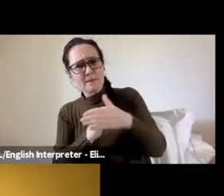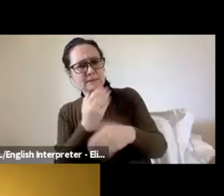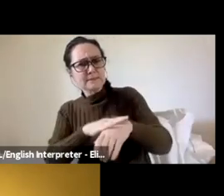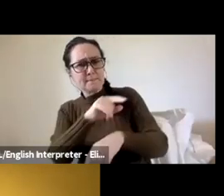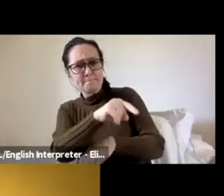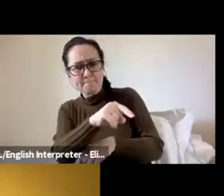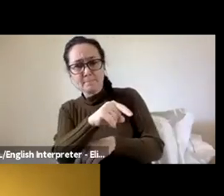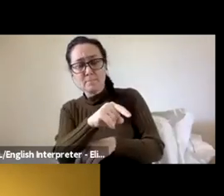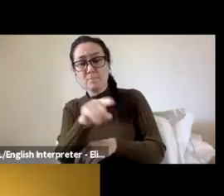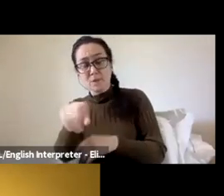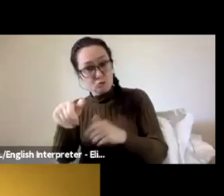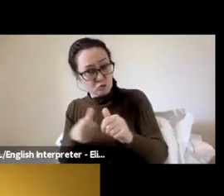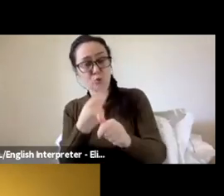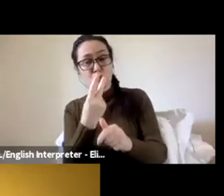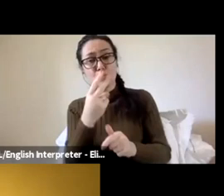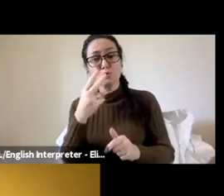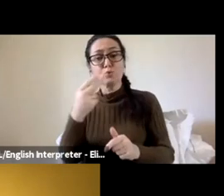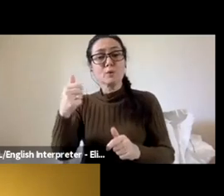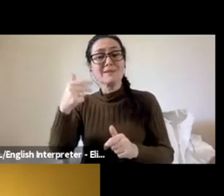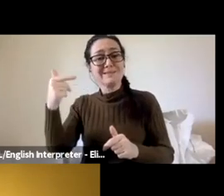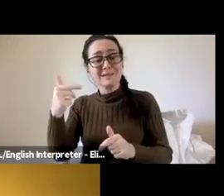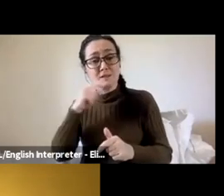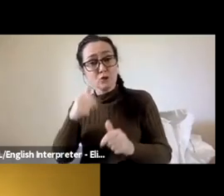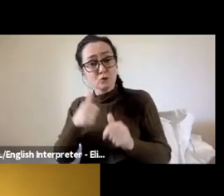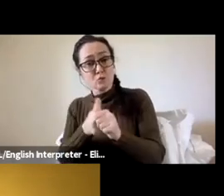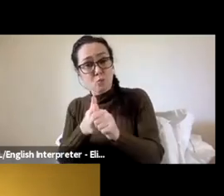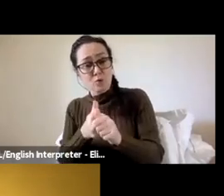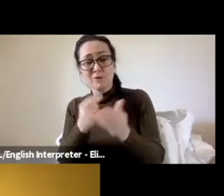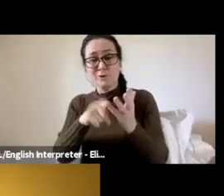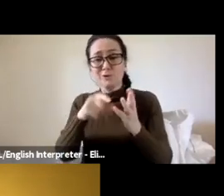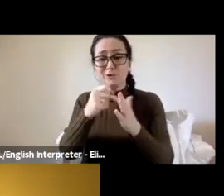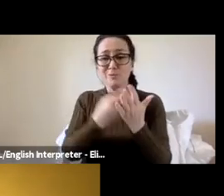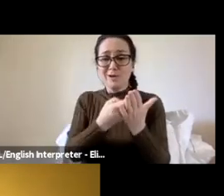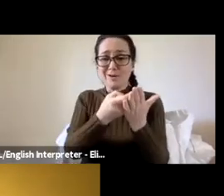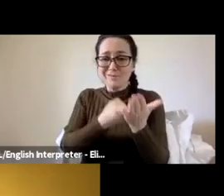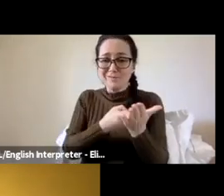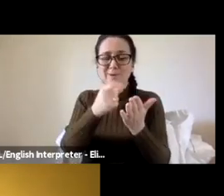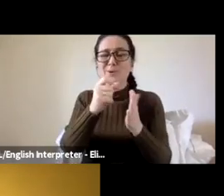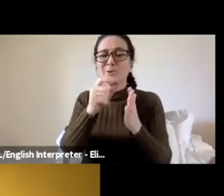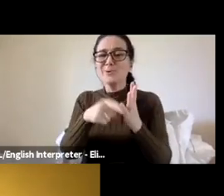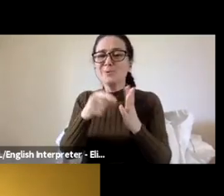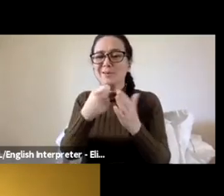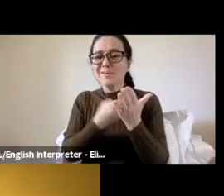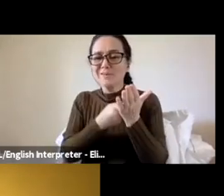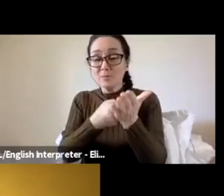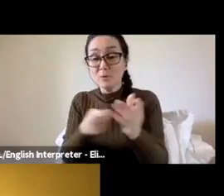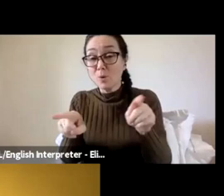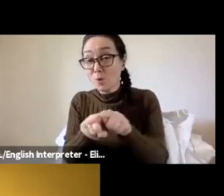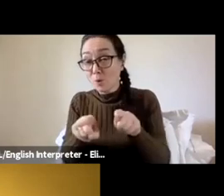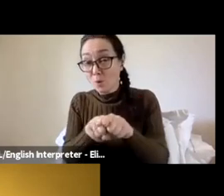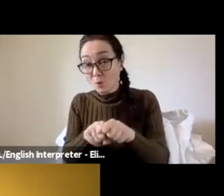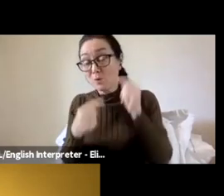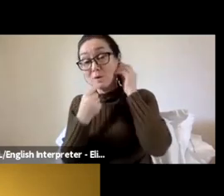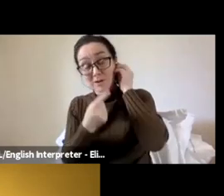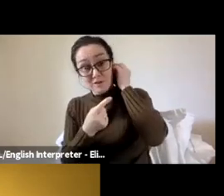a 28 days limit to immigration detention. And very important that children should not be held